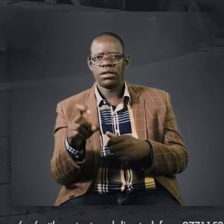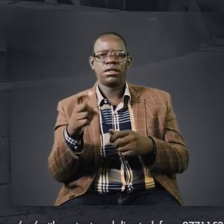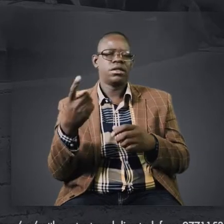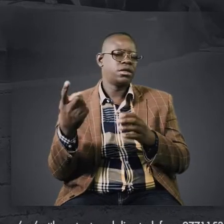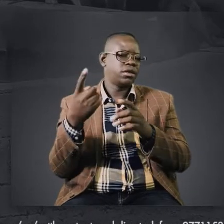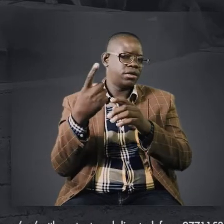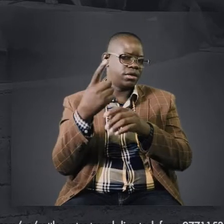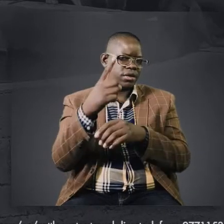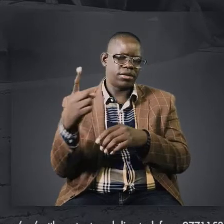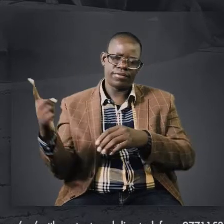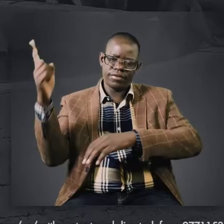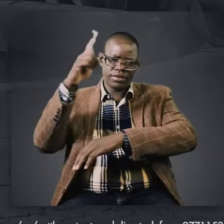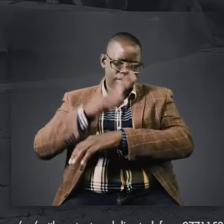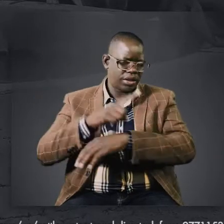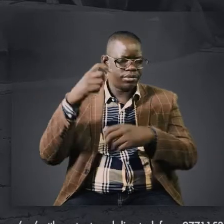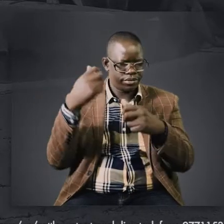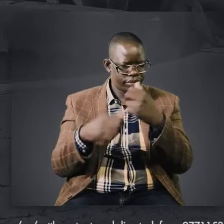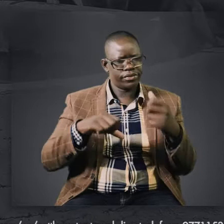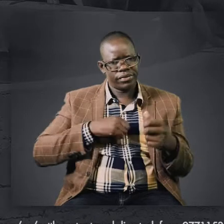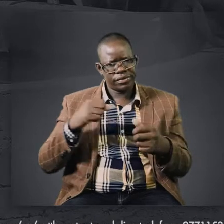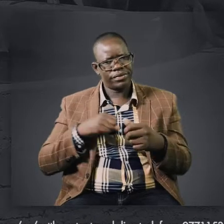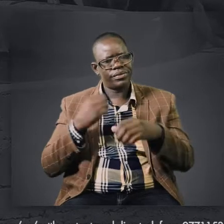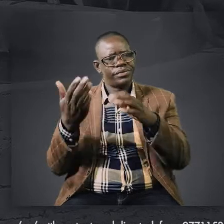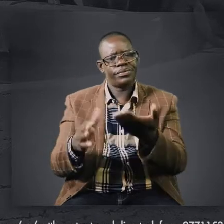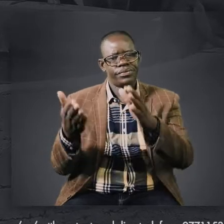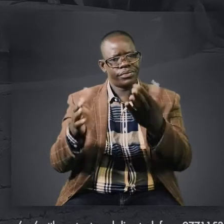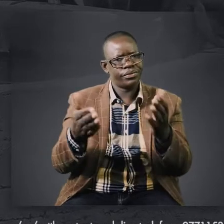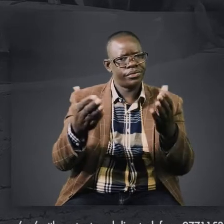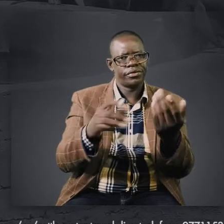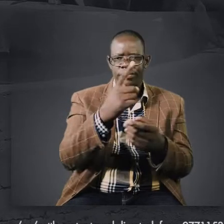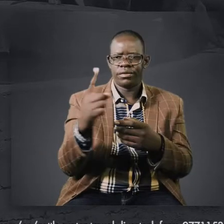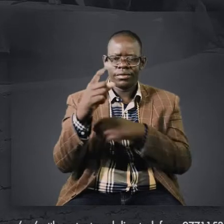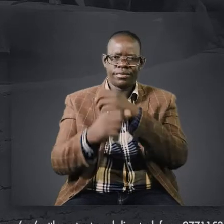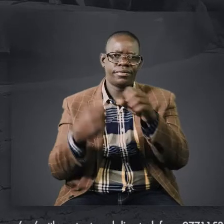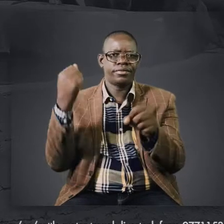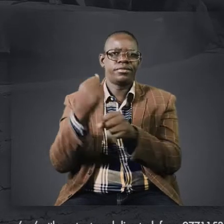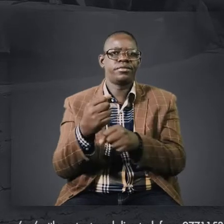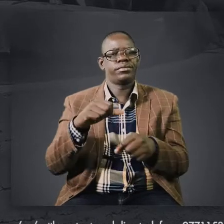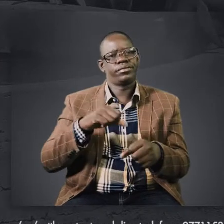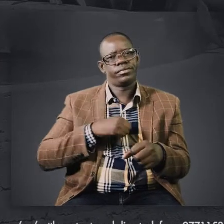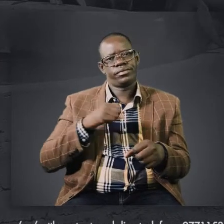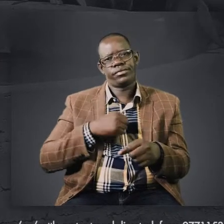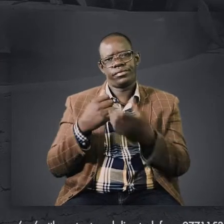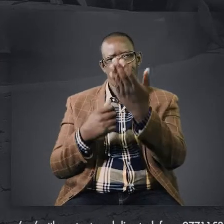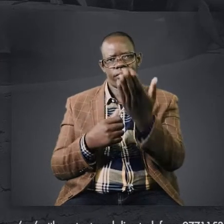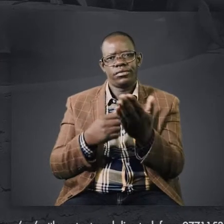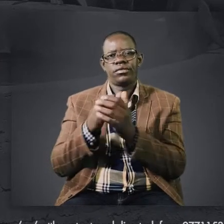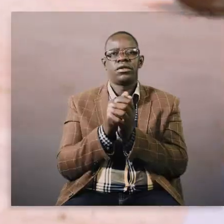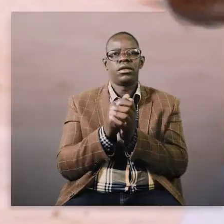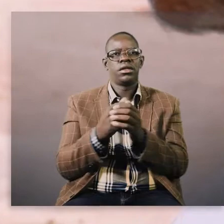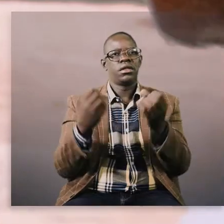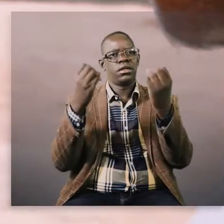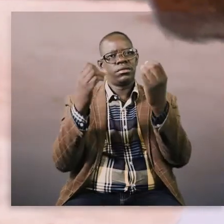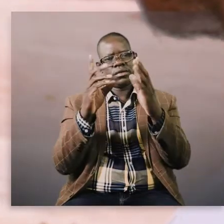every day from water-related illnesses, and as many as 4 million children die each year from water-related illnesses. Many